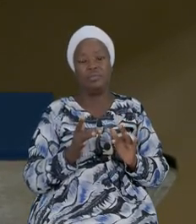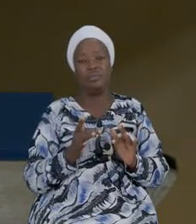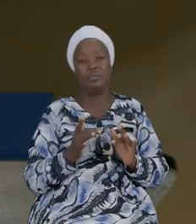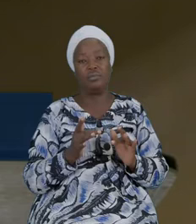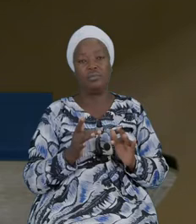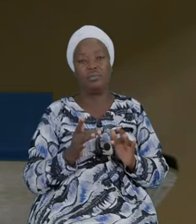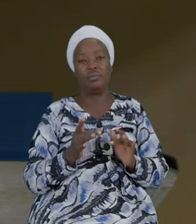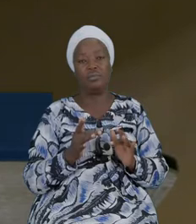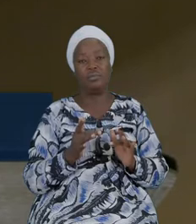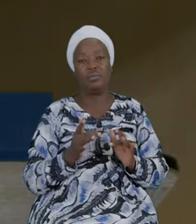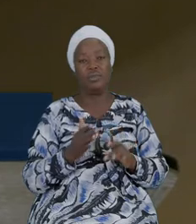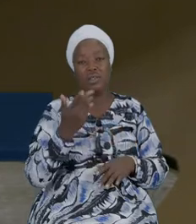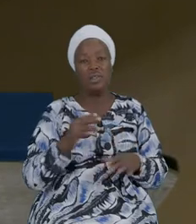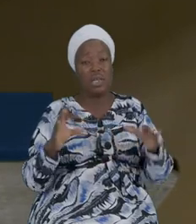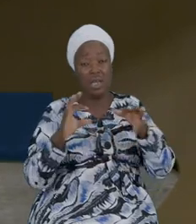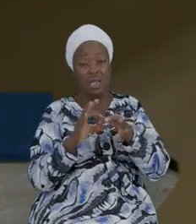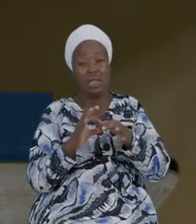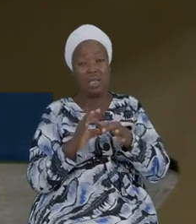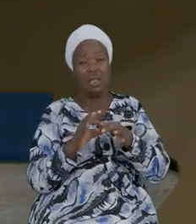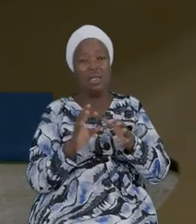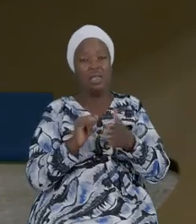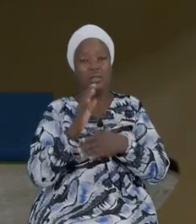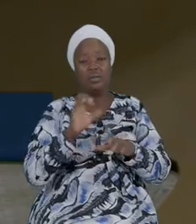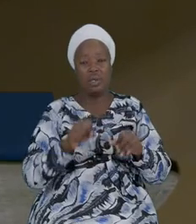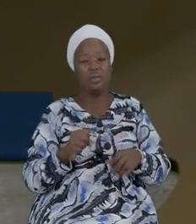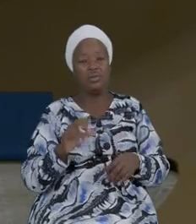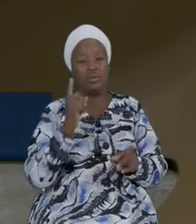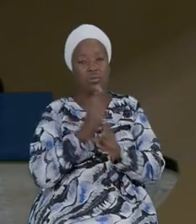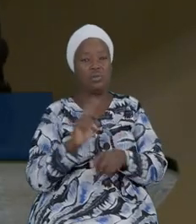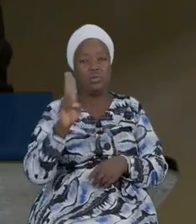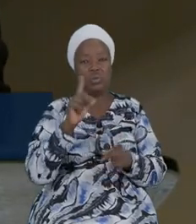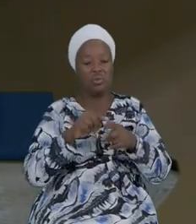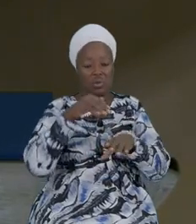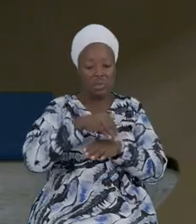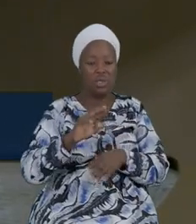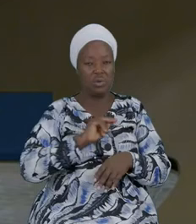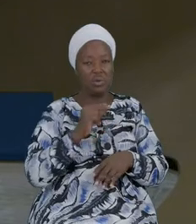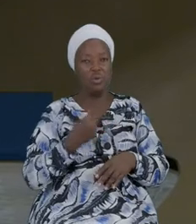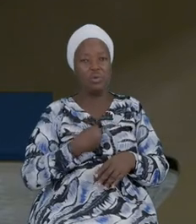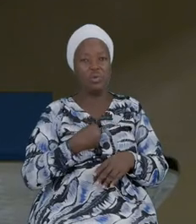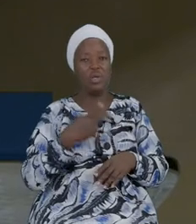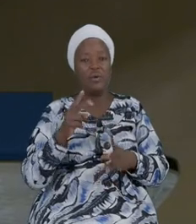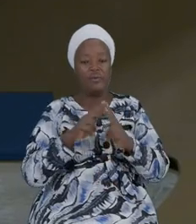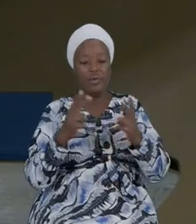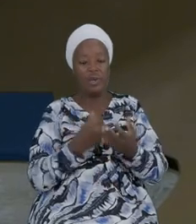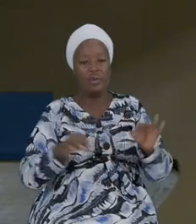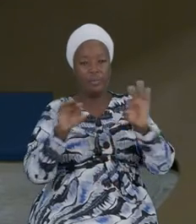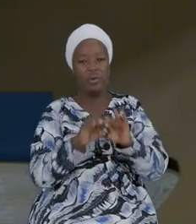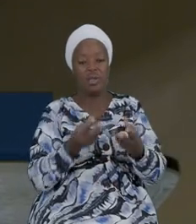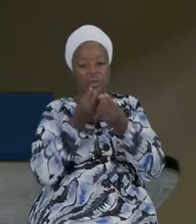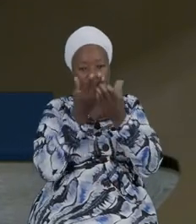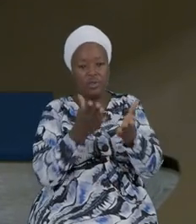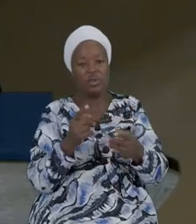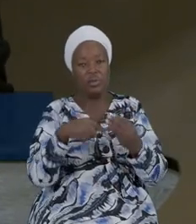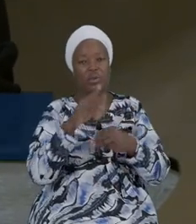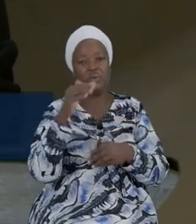satellite, there's a link that you can just use to send us very important information about